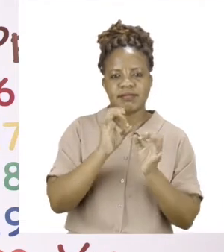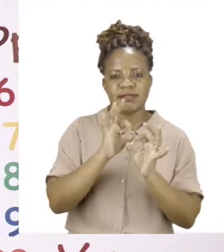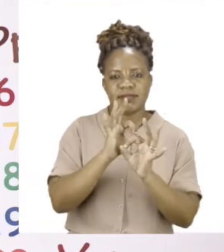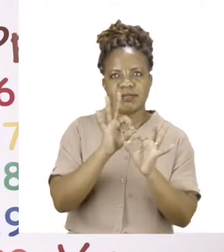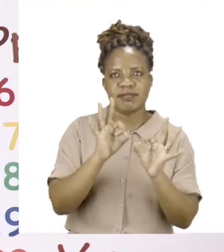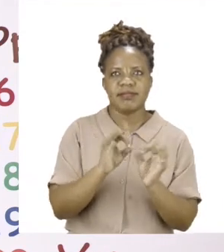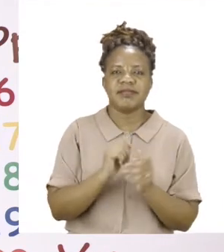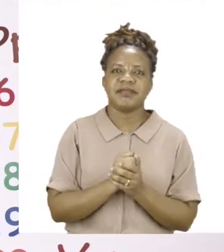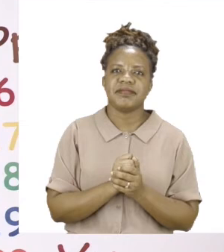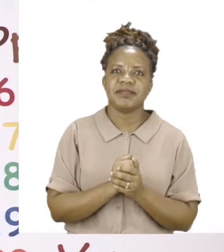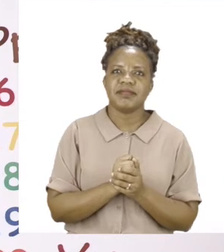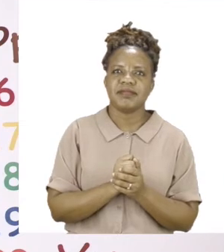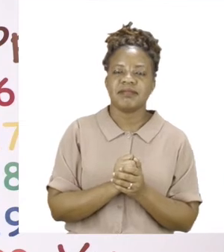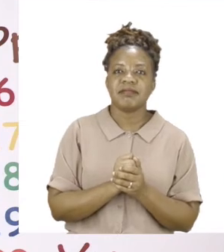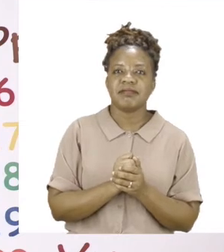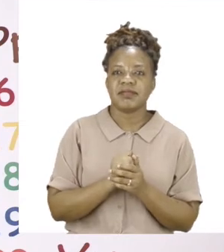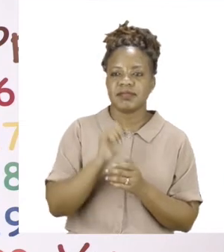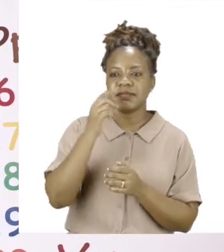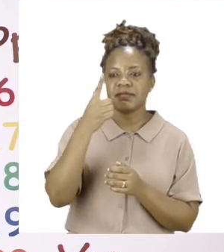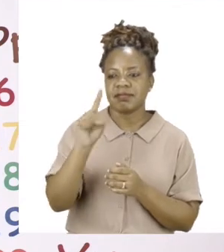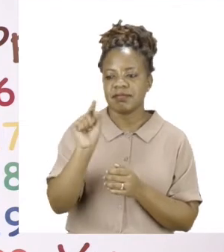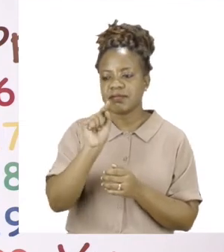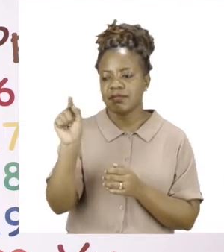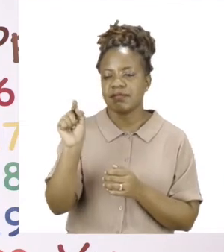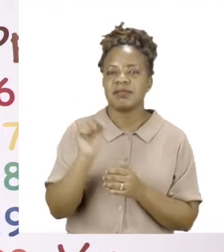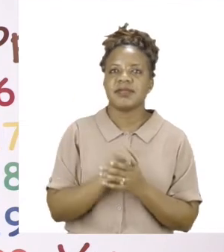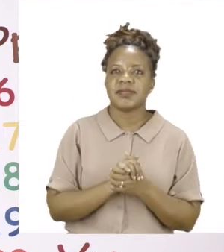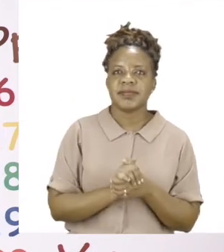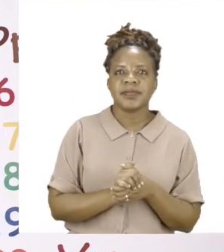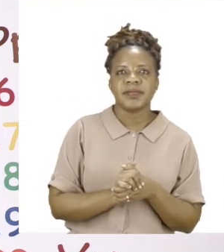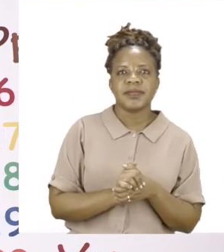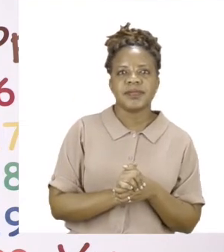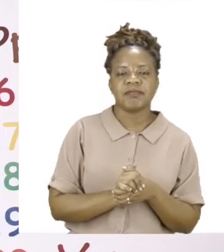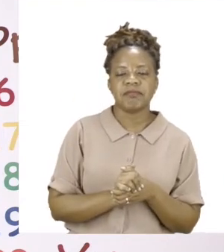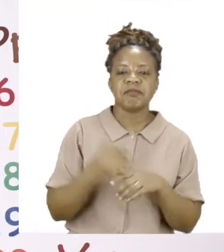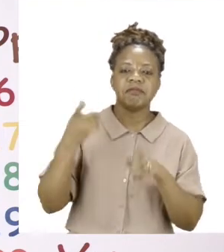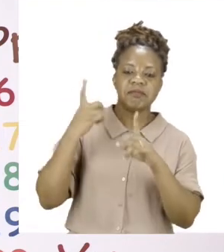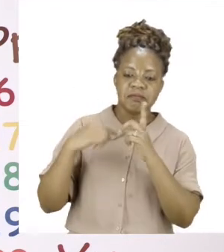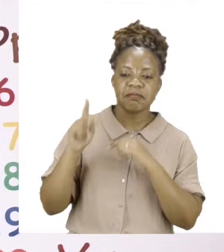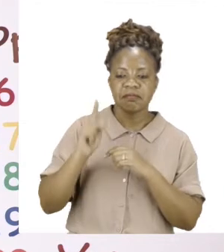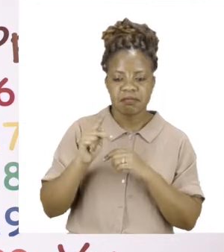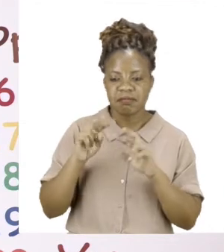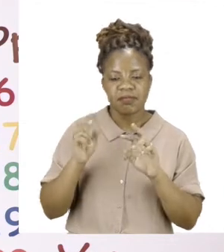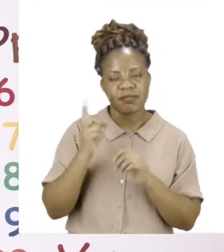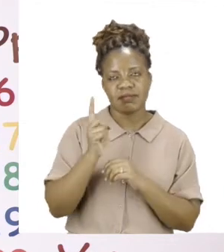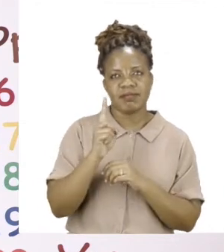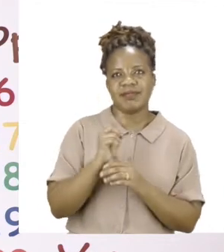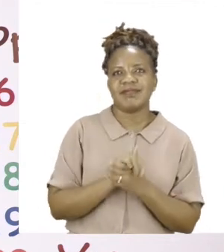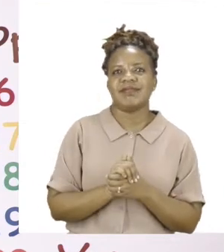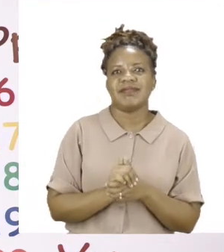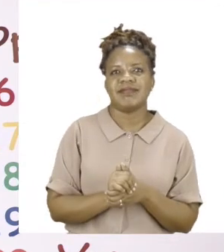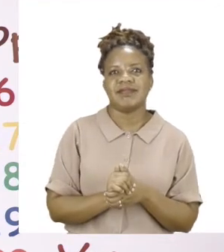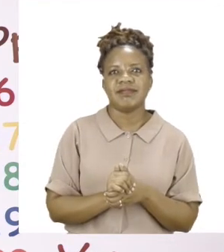And now let us cross out the word but so that we don't look for it again. The next word